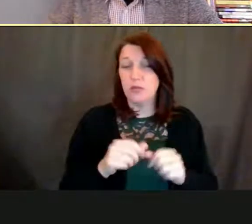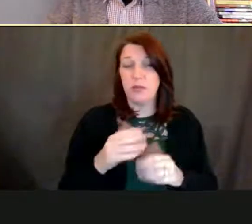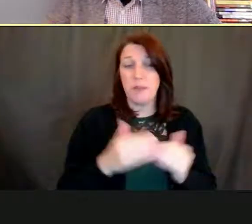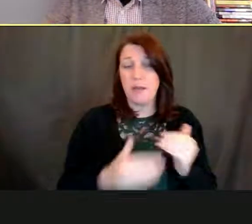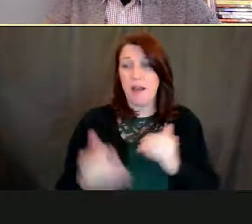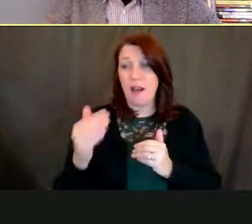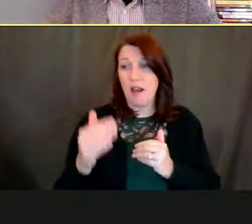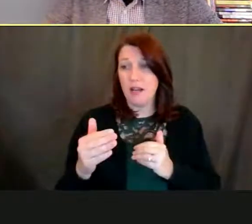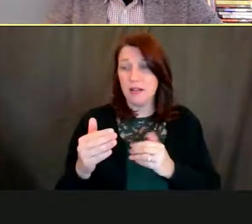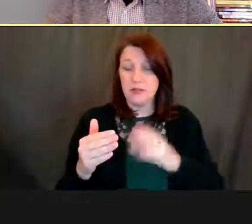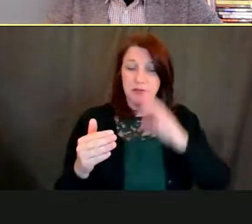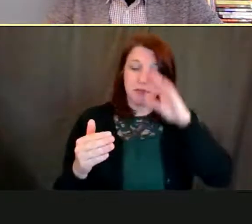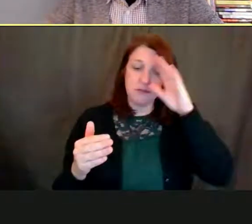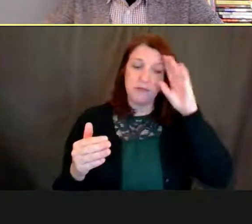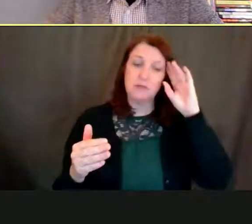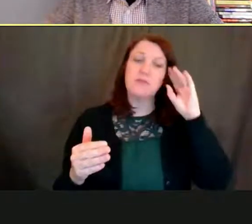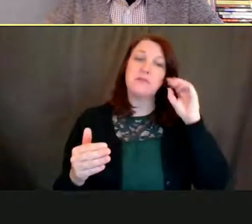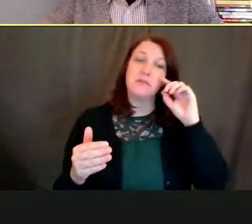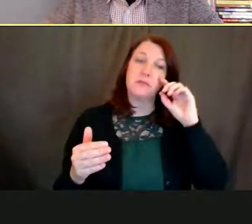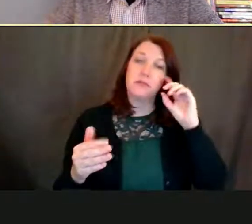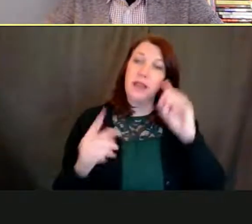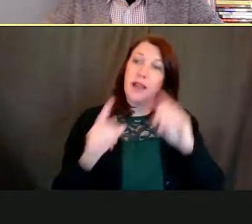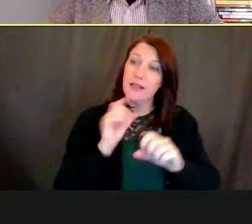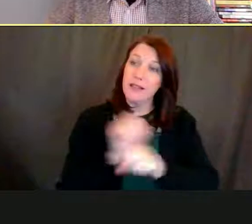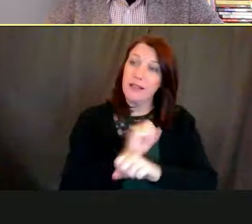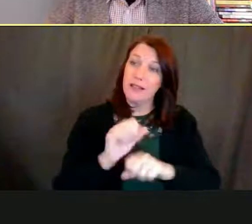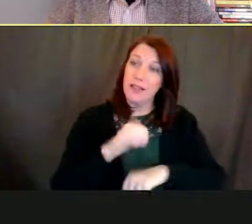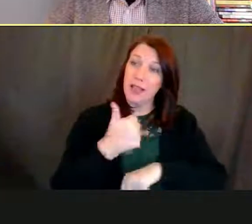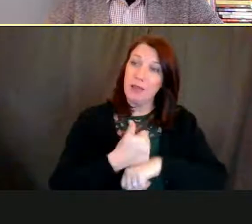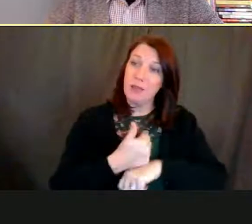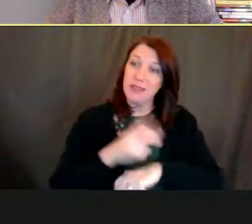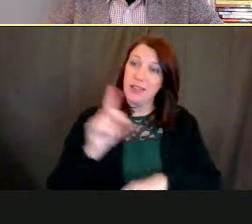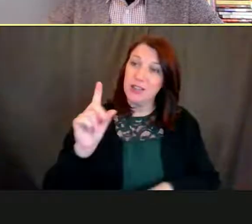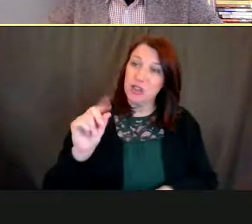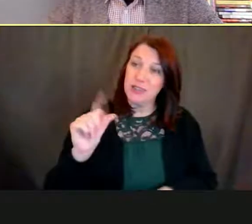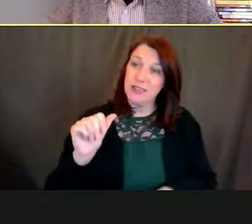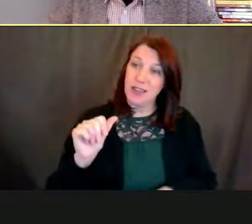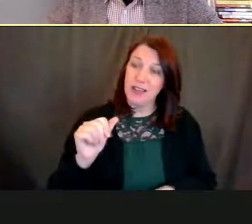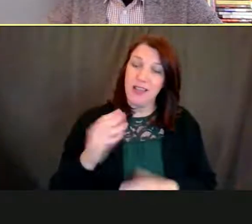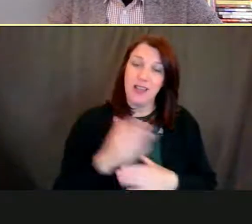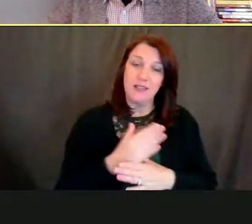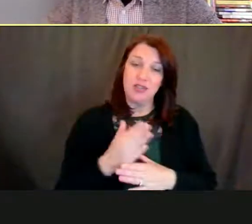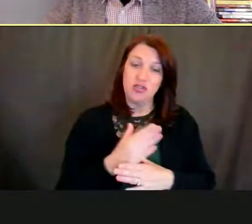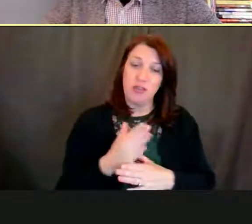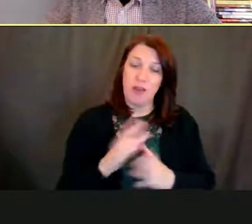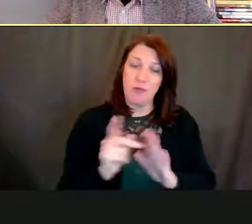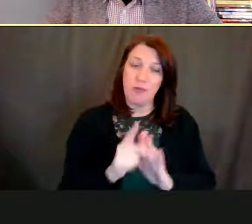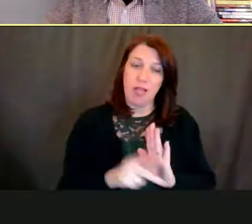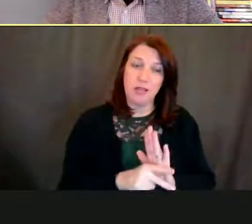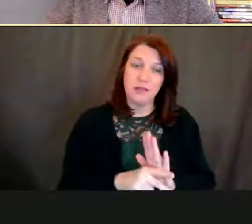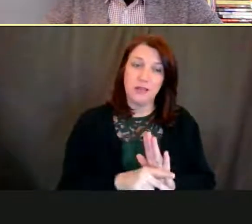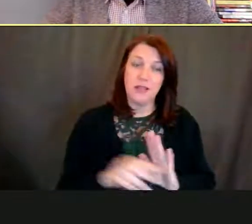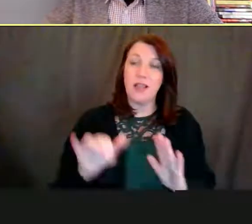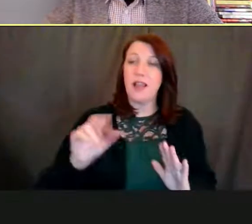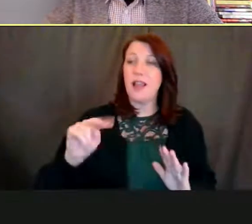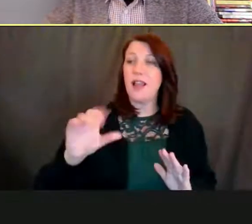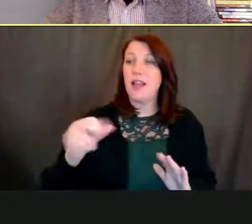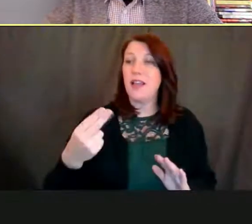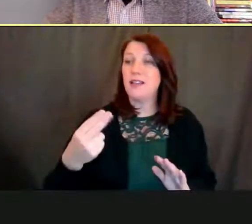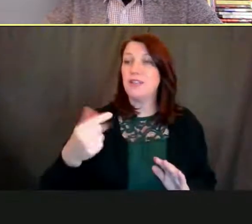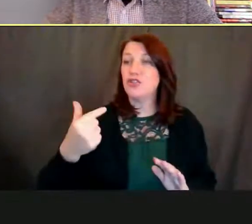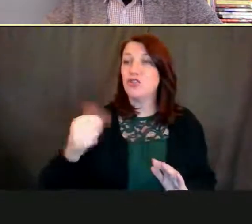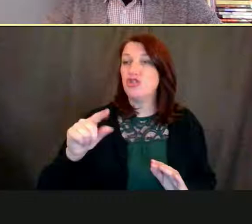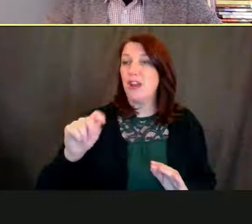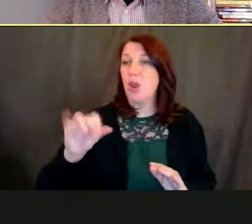beyond the actual implementation date of the data management and sharing policy, such as the NIH genomic data sharing